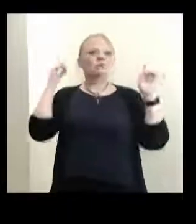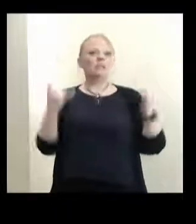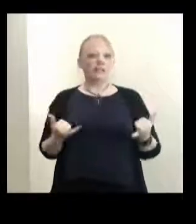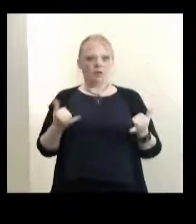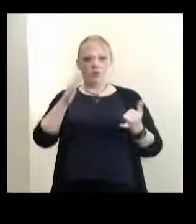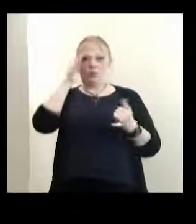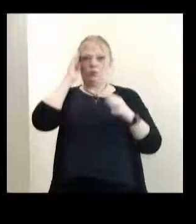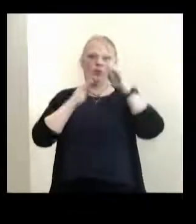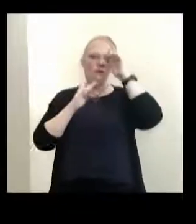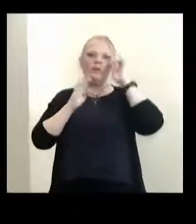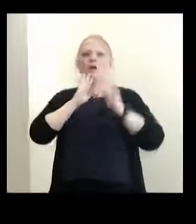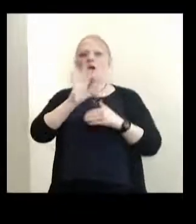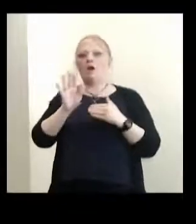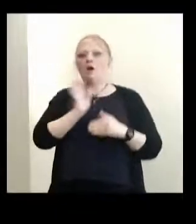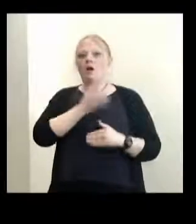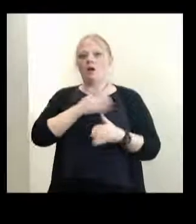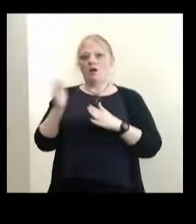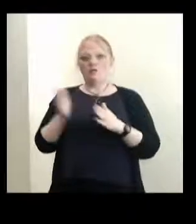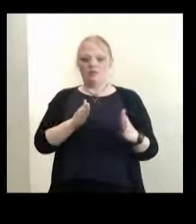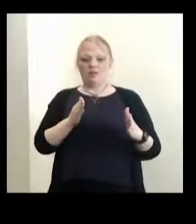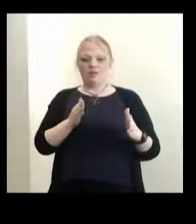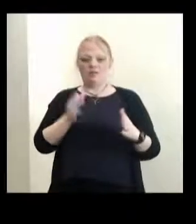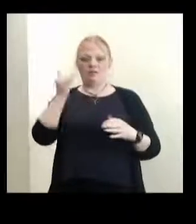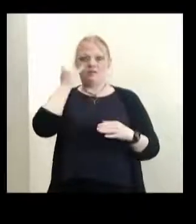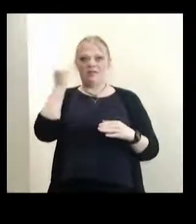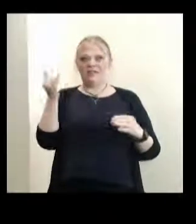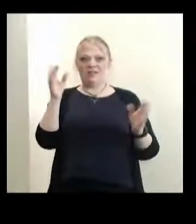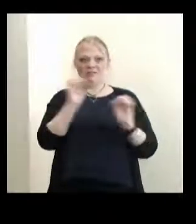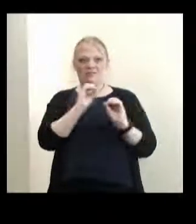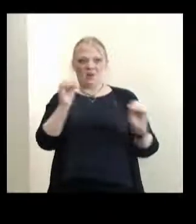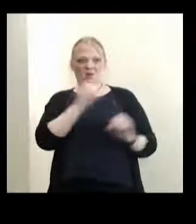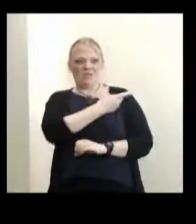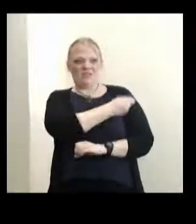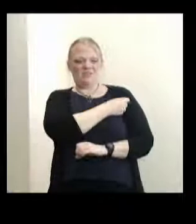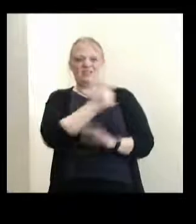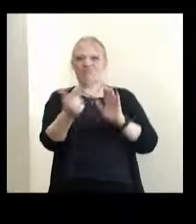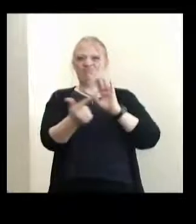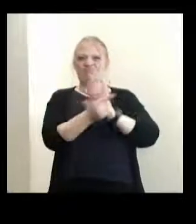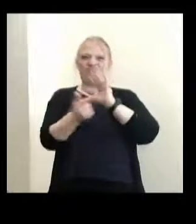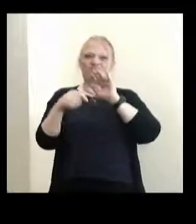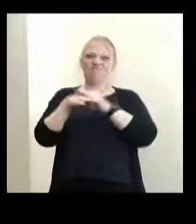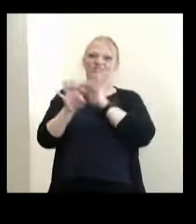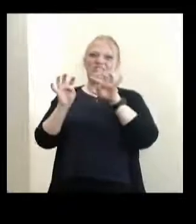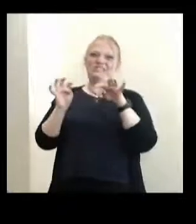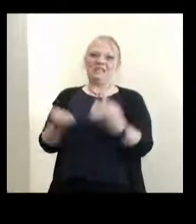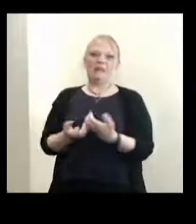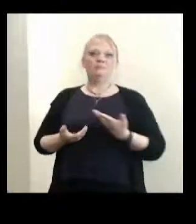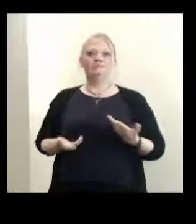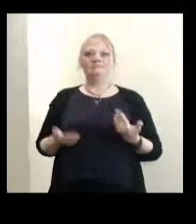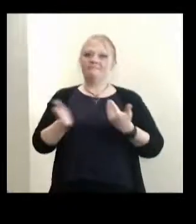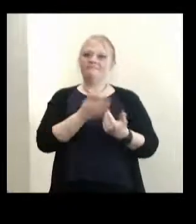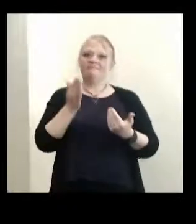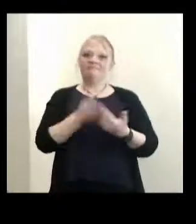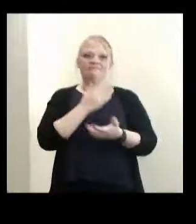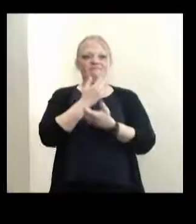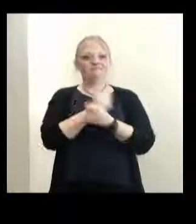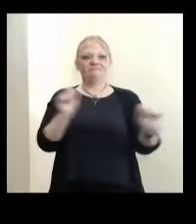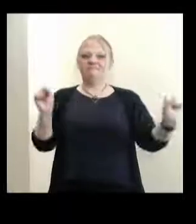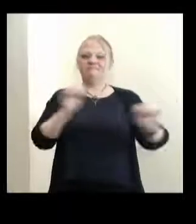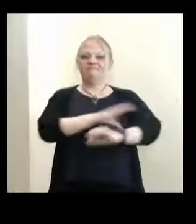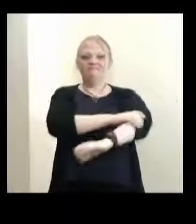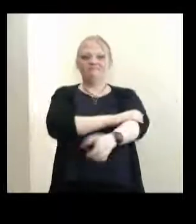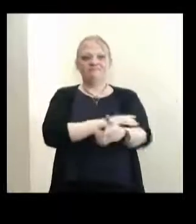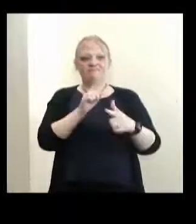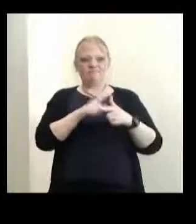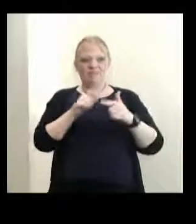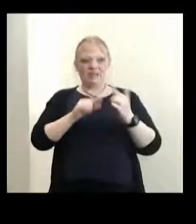Our plan is that unless you are vaccinated, you will not have entry to the stadium. It is easy. It is safe. We can then